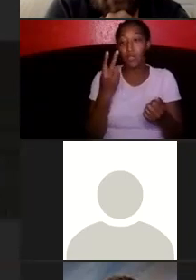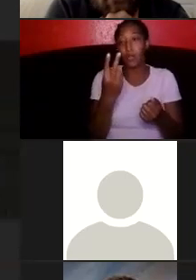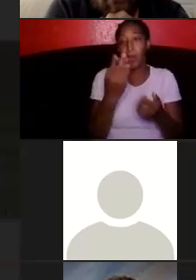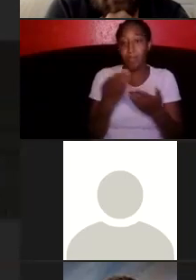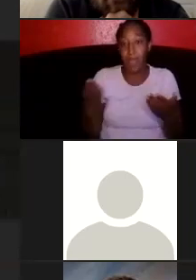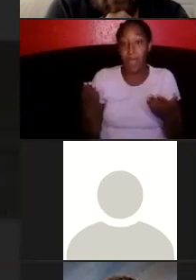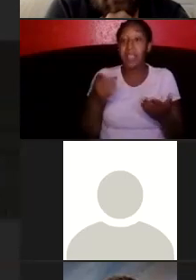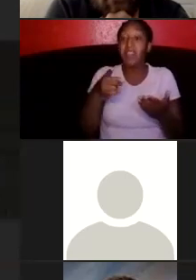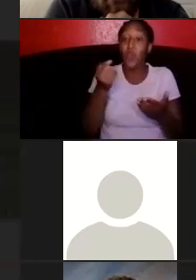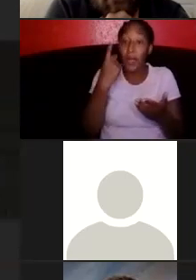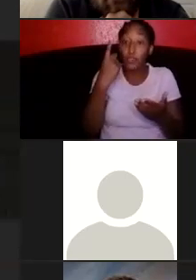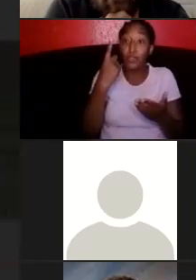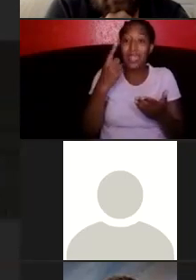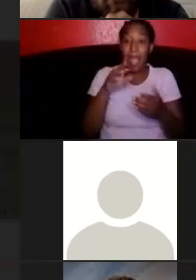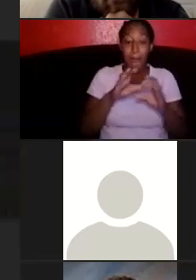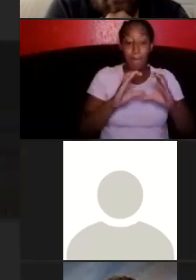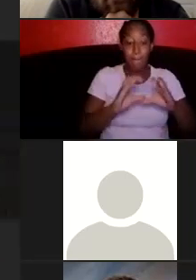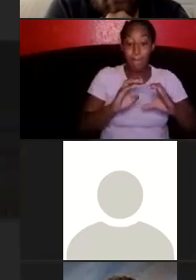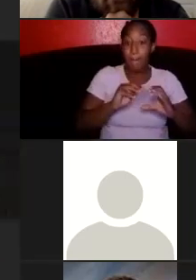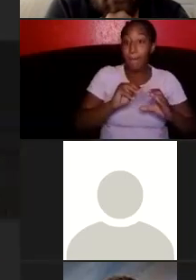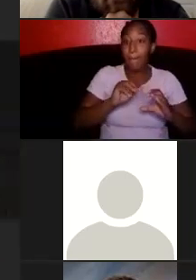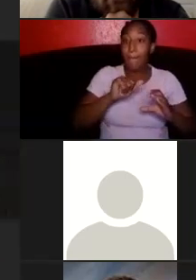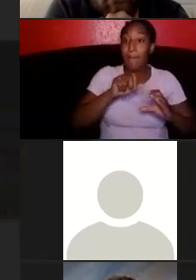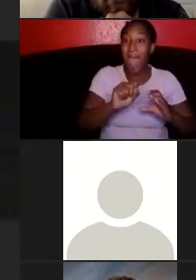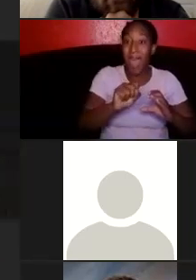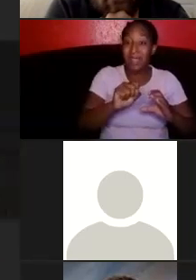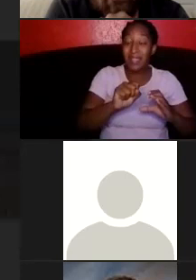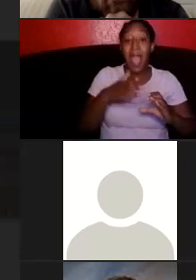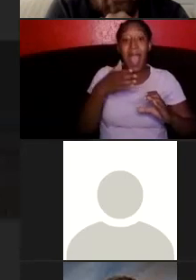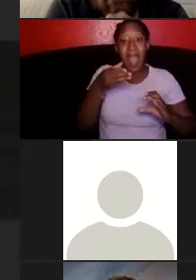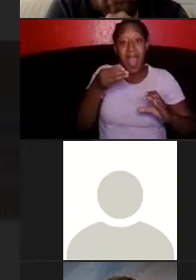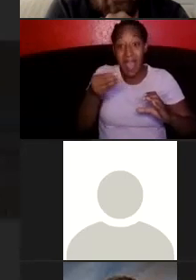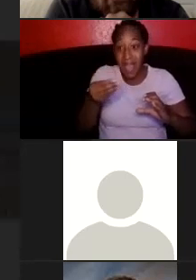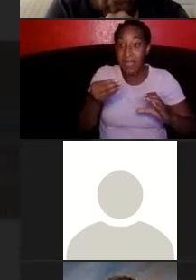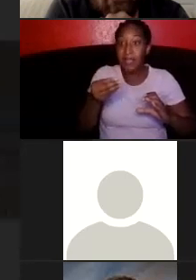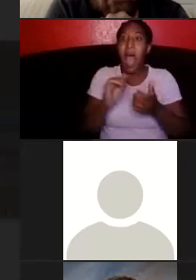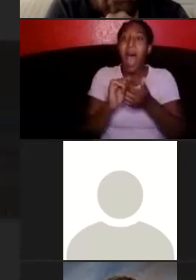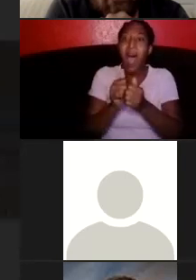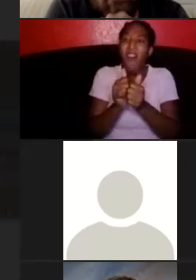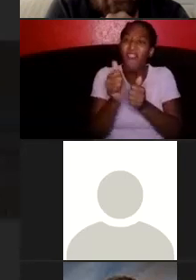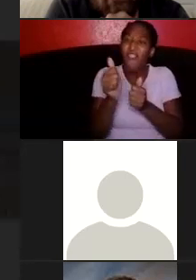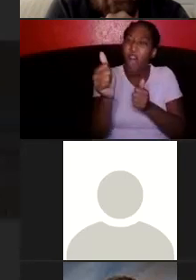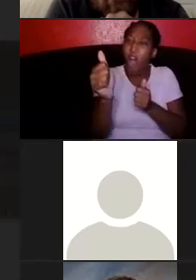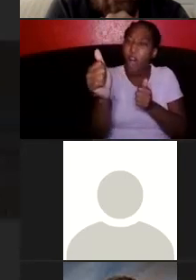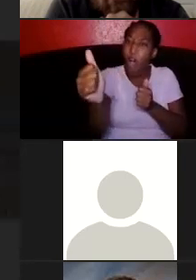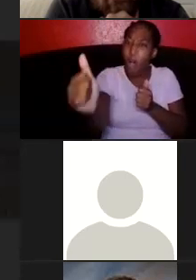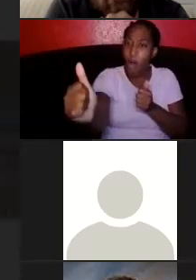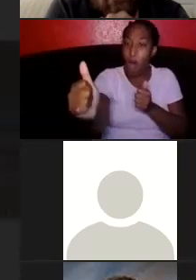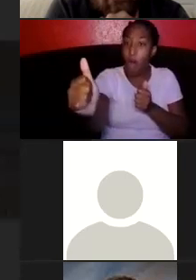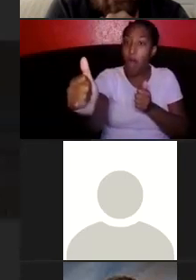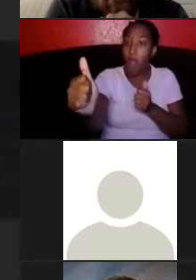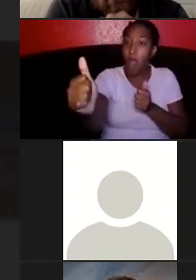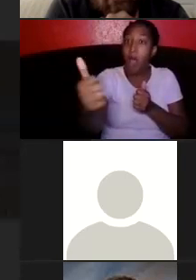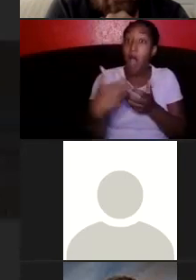this is truly powerful because it expands our understanding of how gravity works beyond